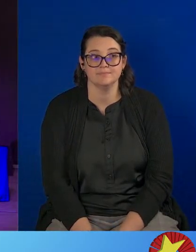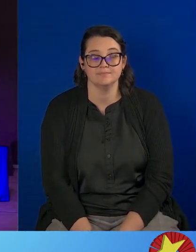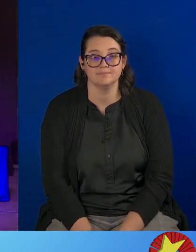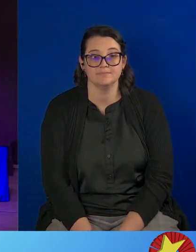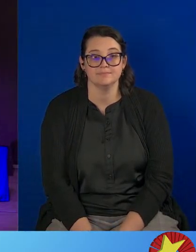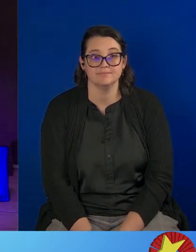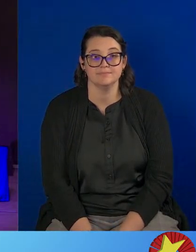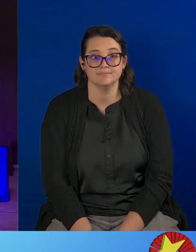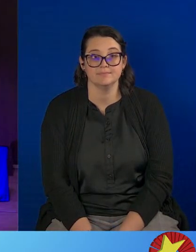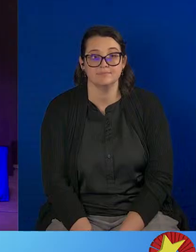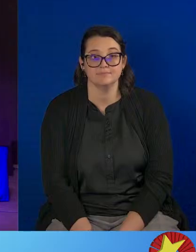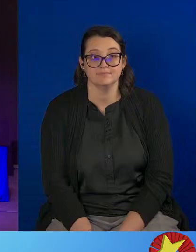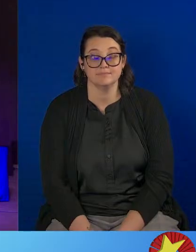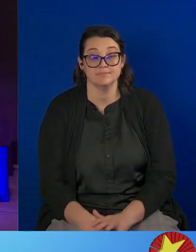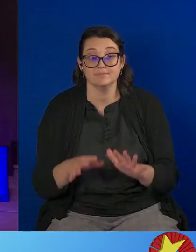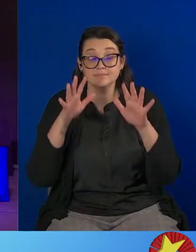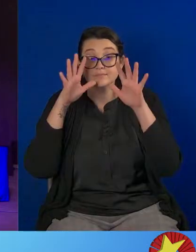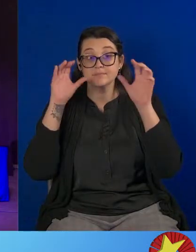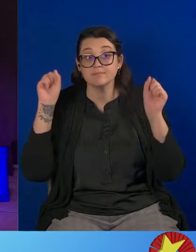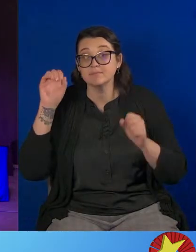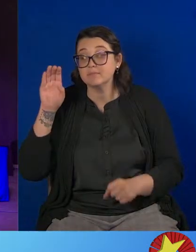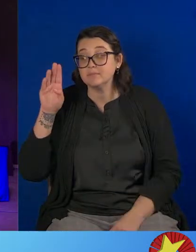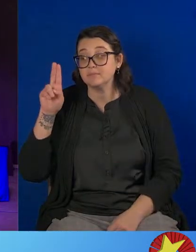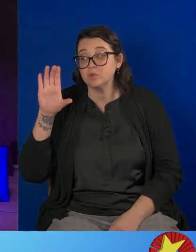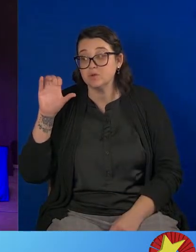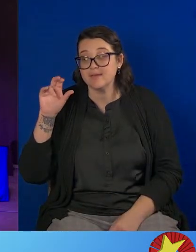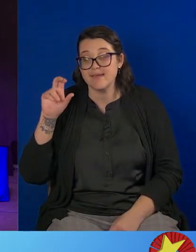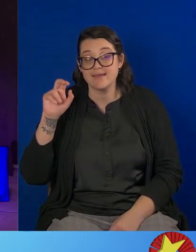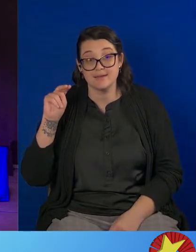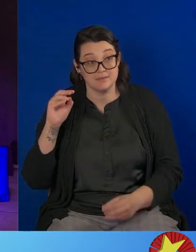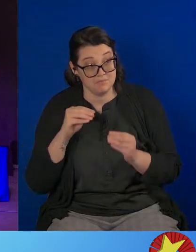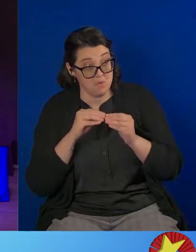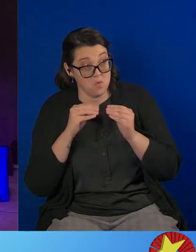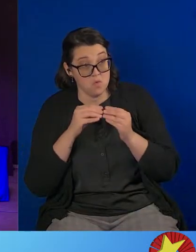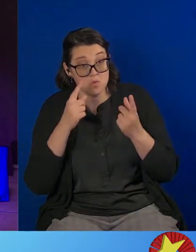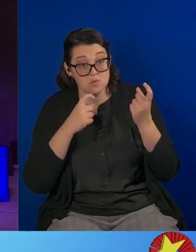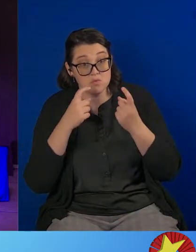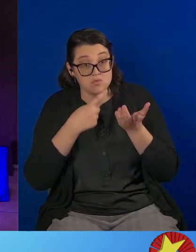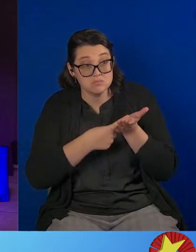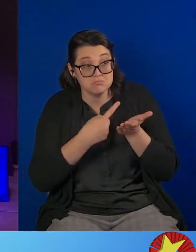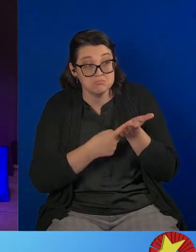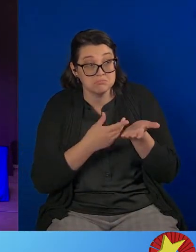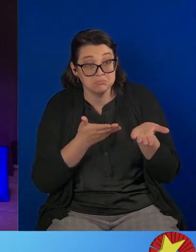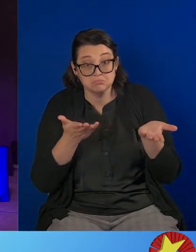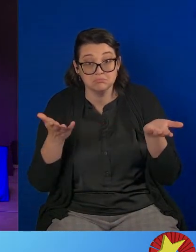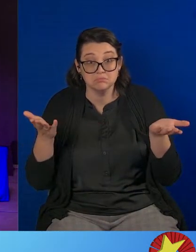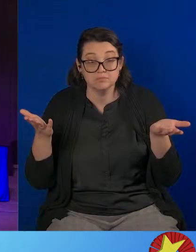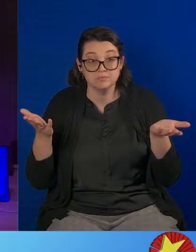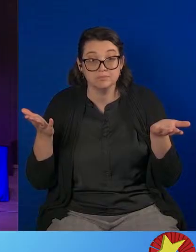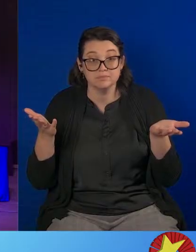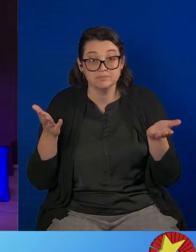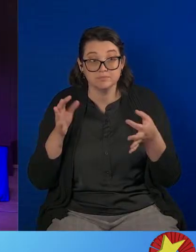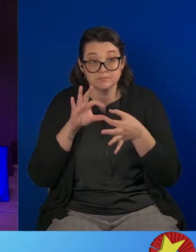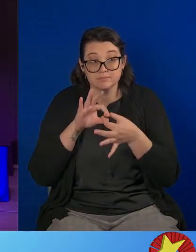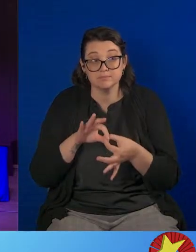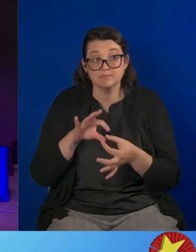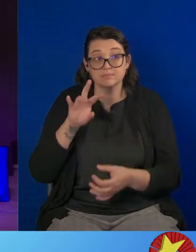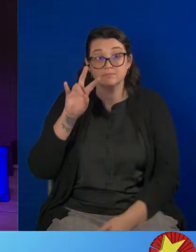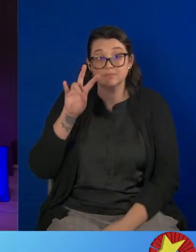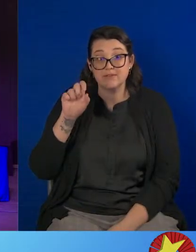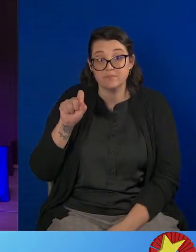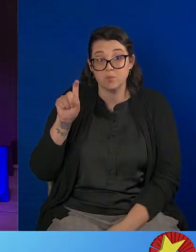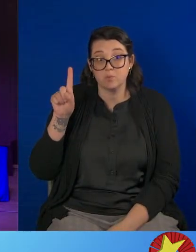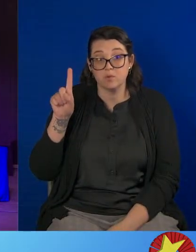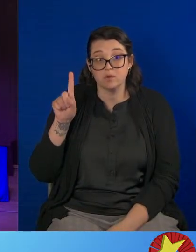Do we have any other discussion or questions on 7.1 and those policies contained in 7.1?